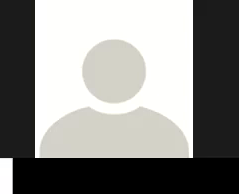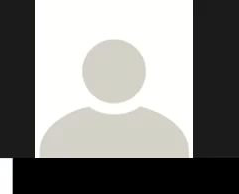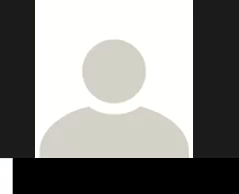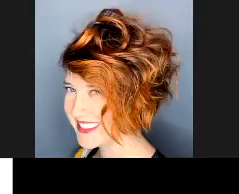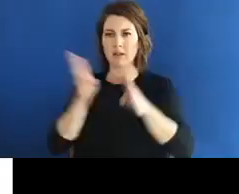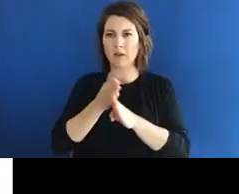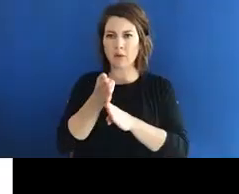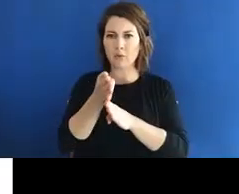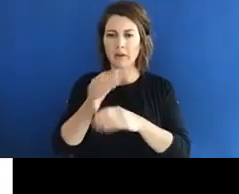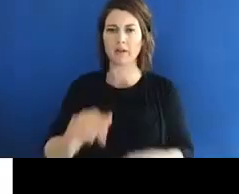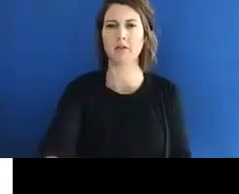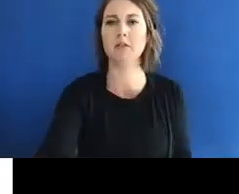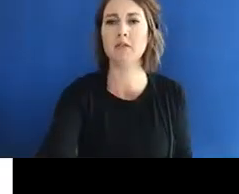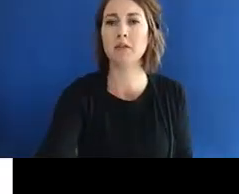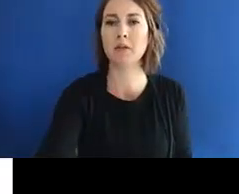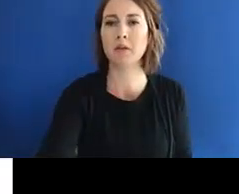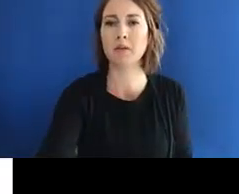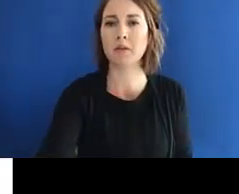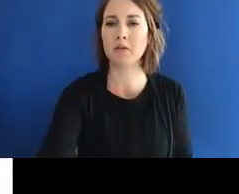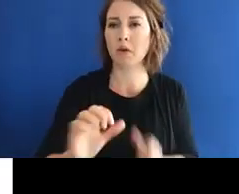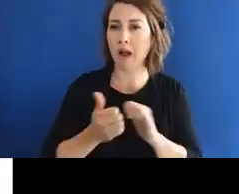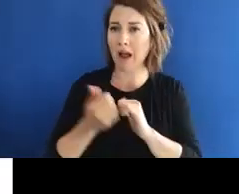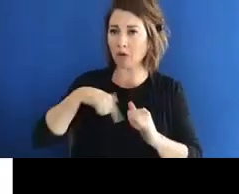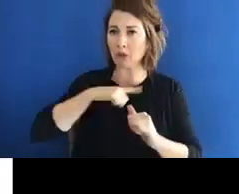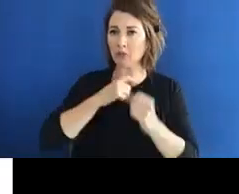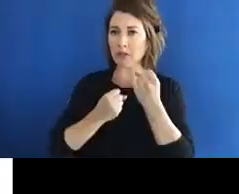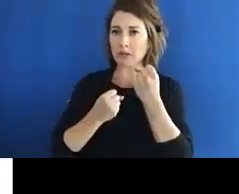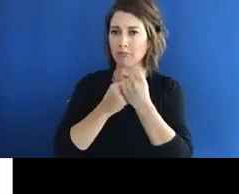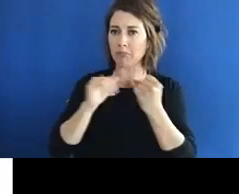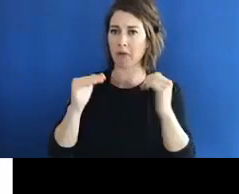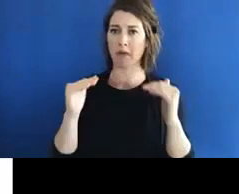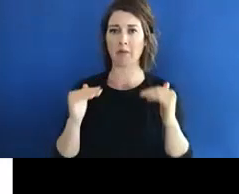encouraged to support career advancement for employed program participants?